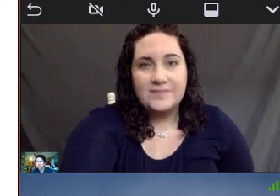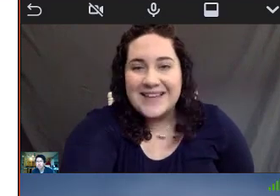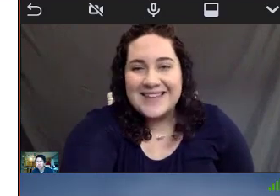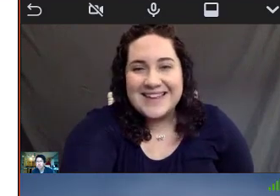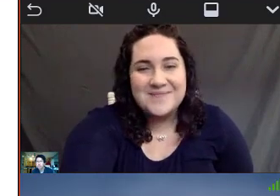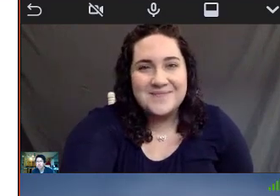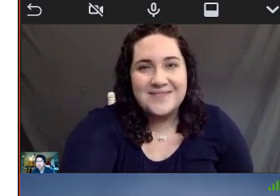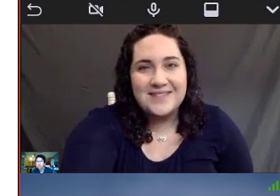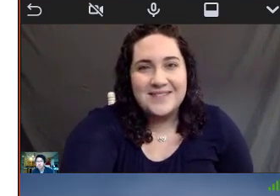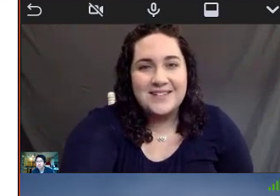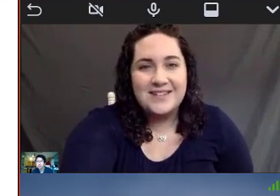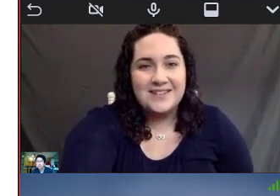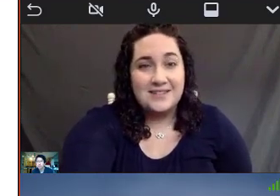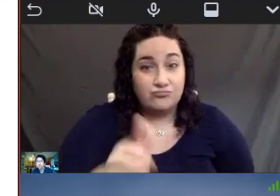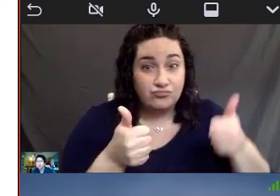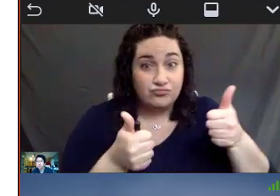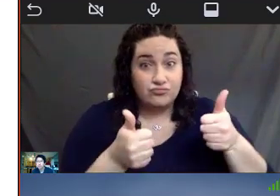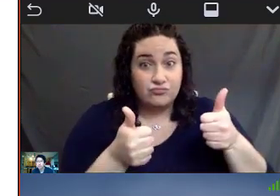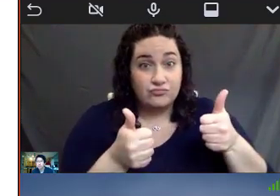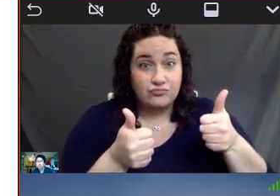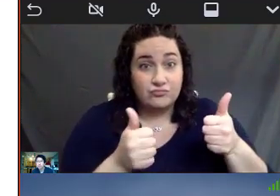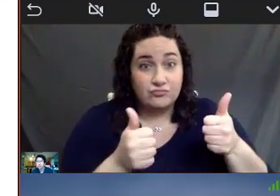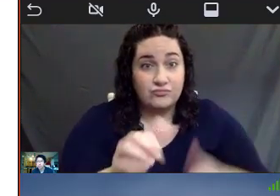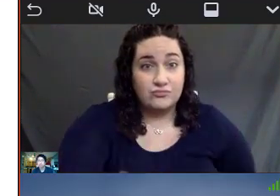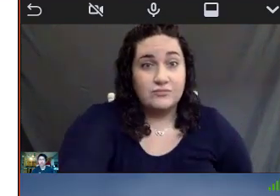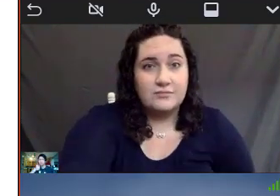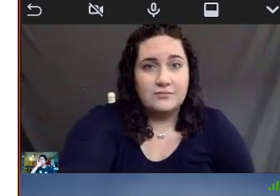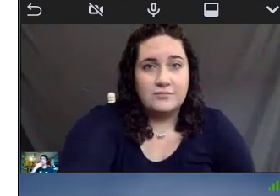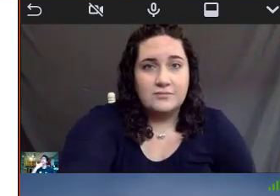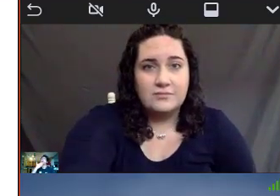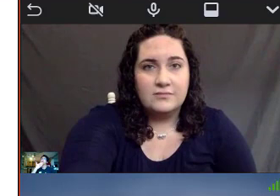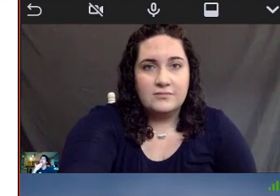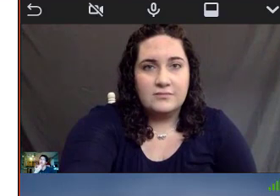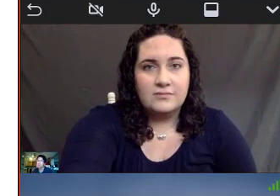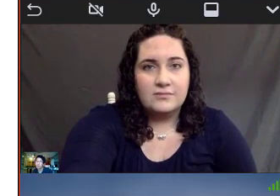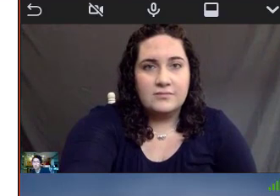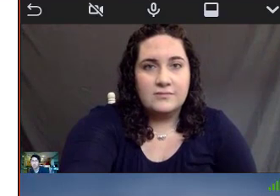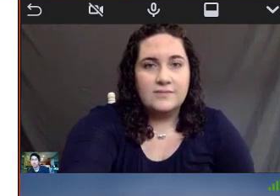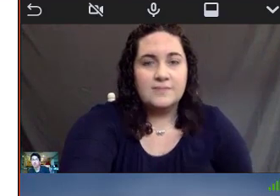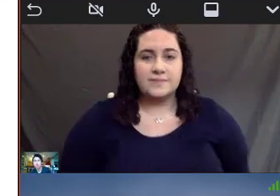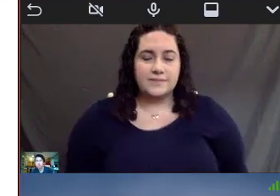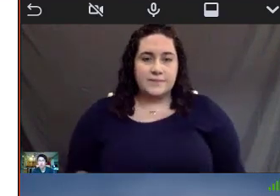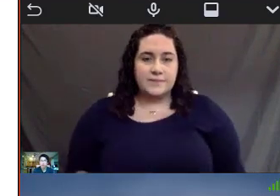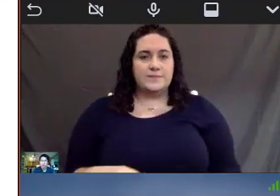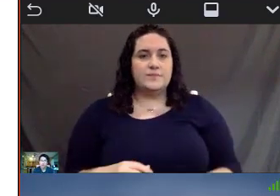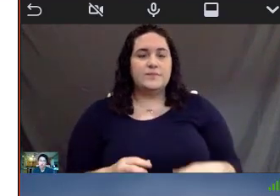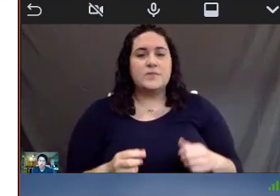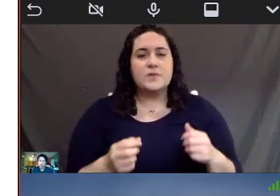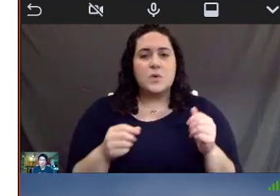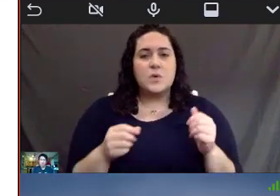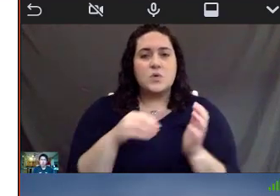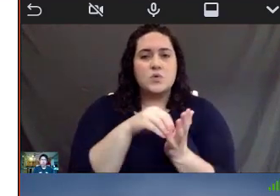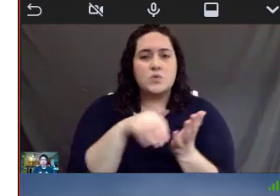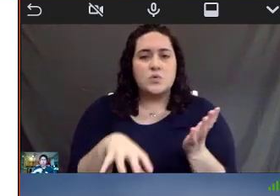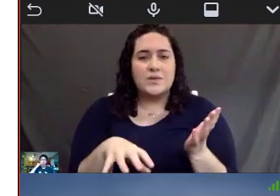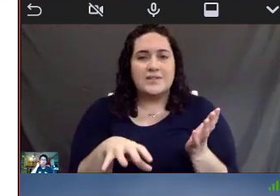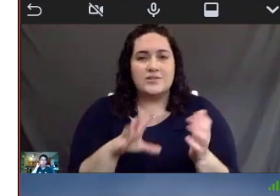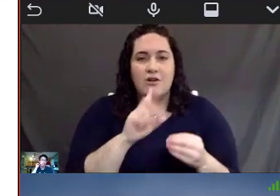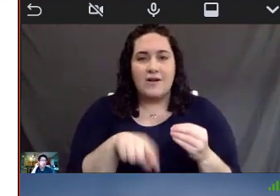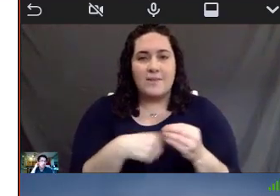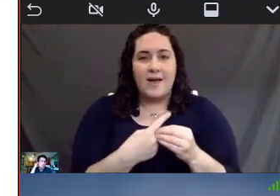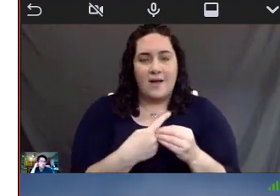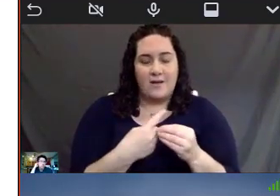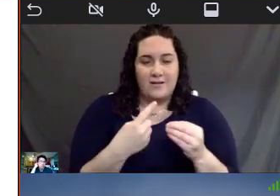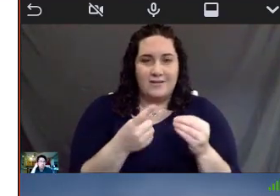Does that answer your question? Thank you. Yep. So people had talked about this alternate grading option that's being called a pass-fail option, even though